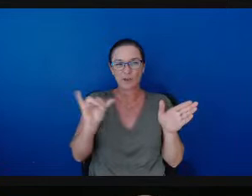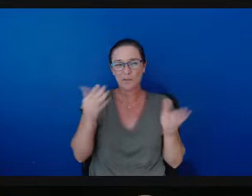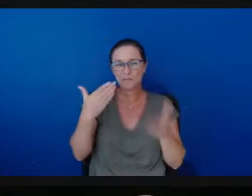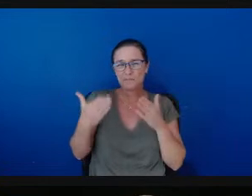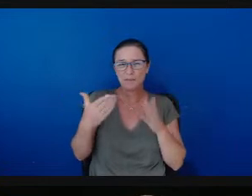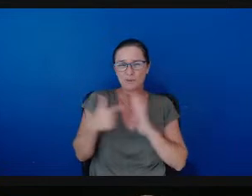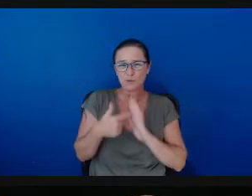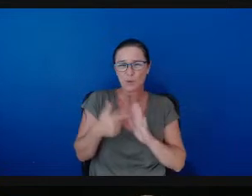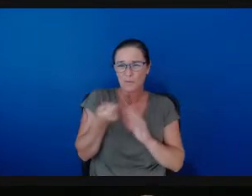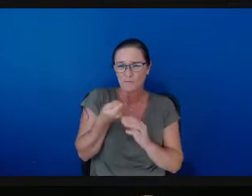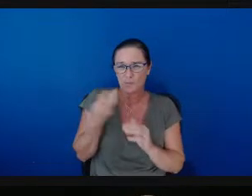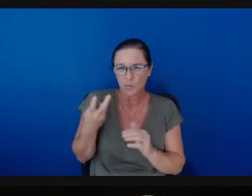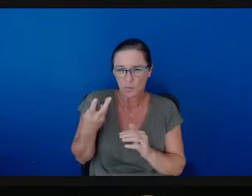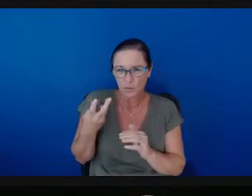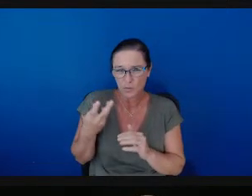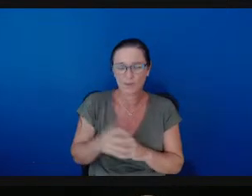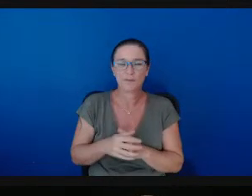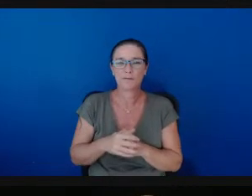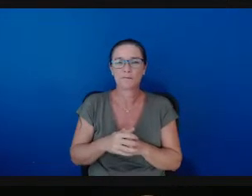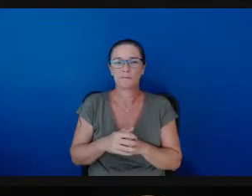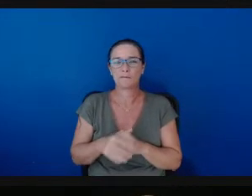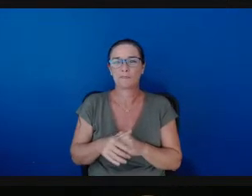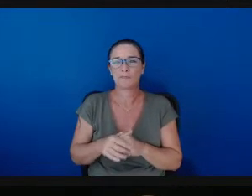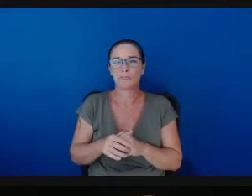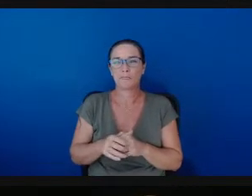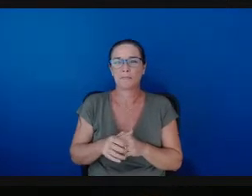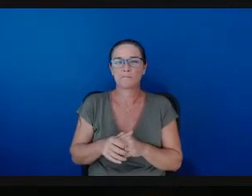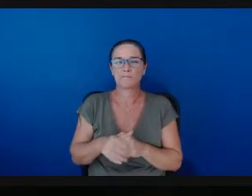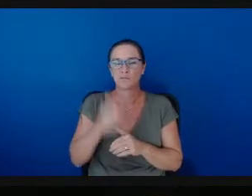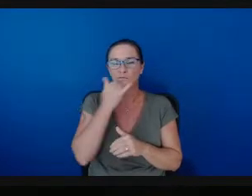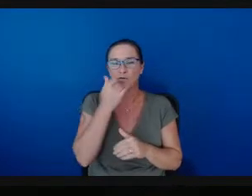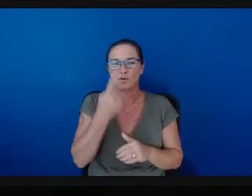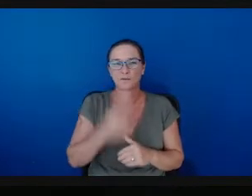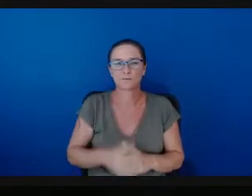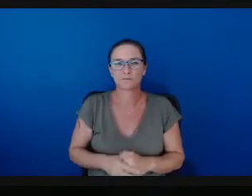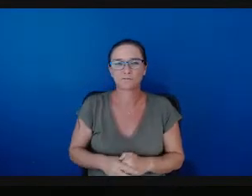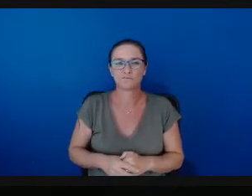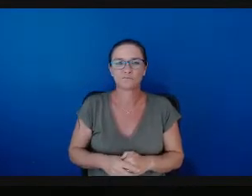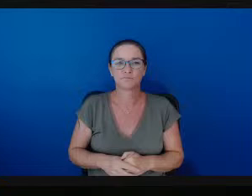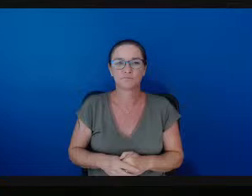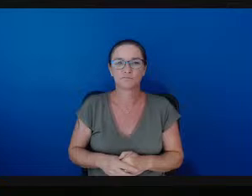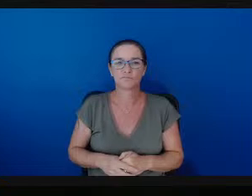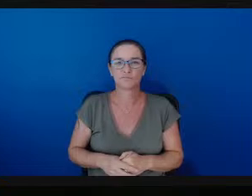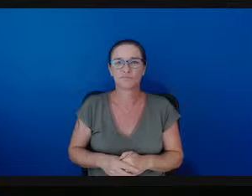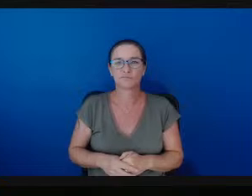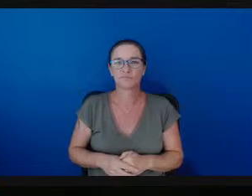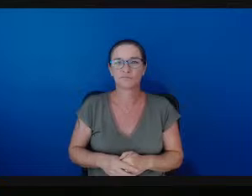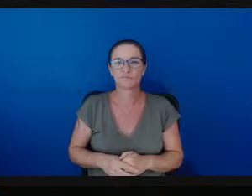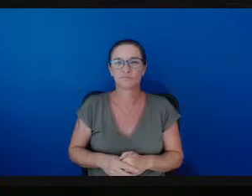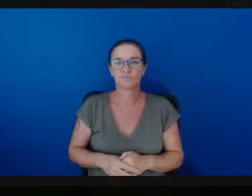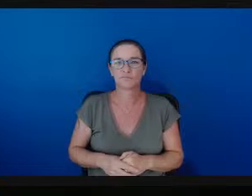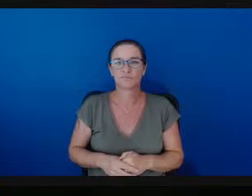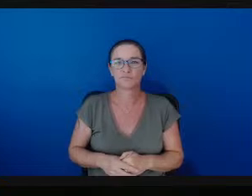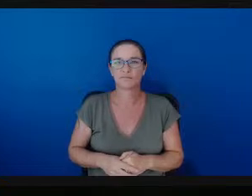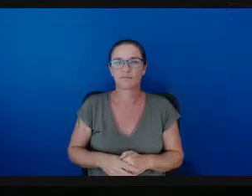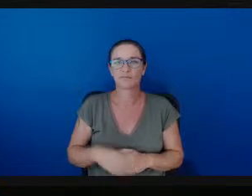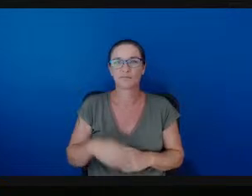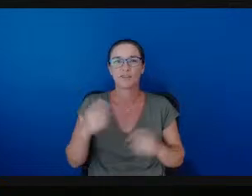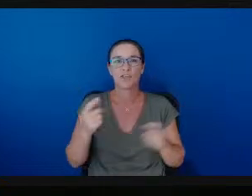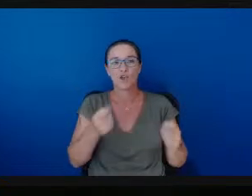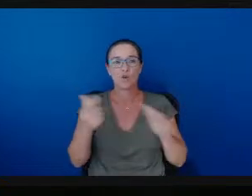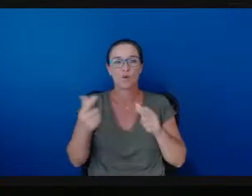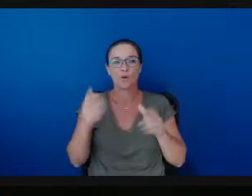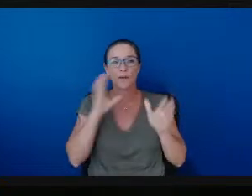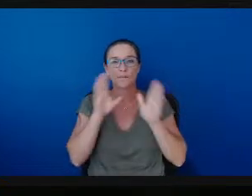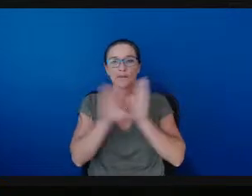these views from the public in as well. Oh, that's the wrong one. Bring it to here. All right. So quick photo from